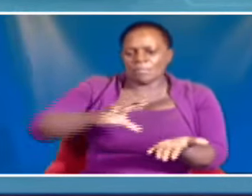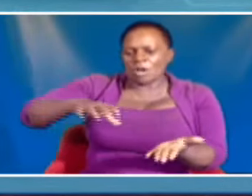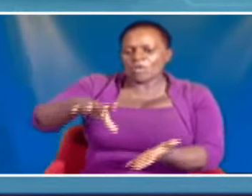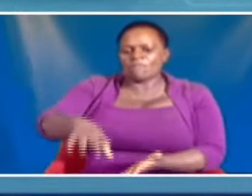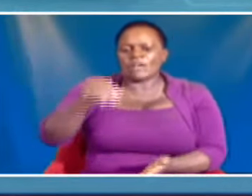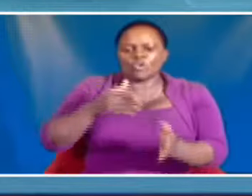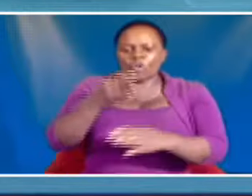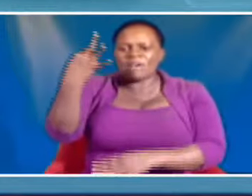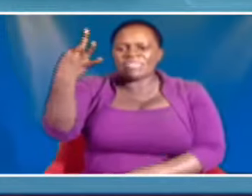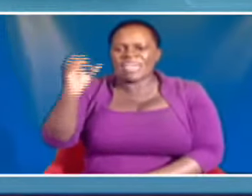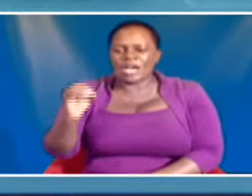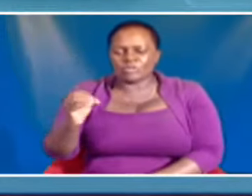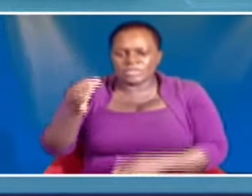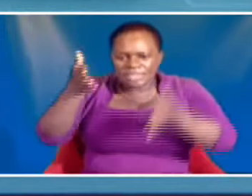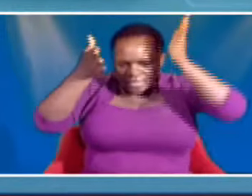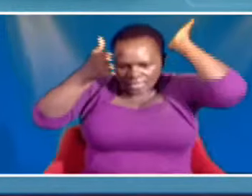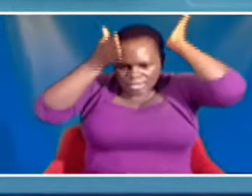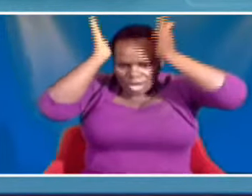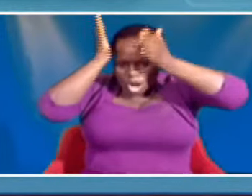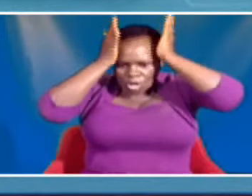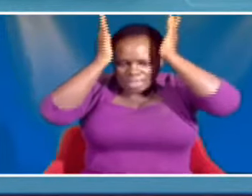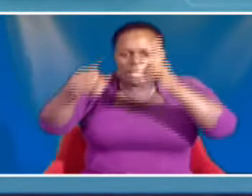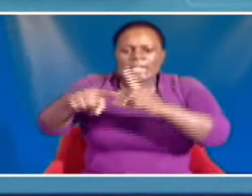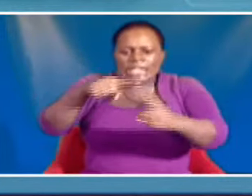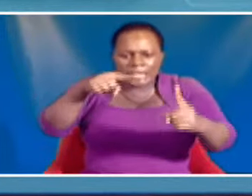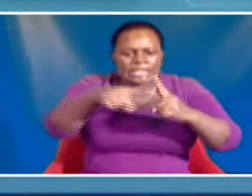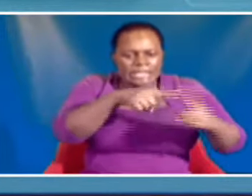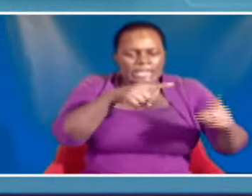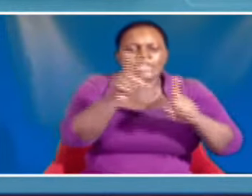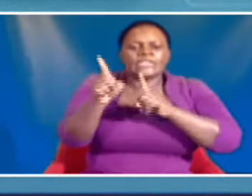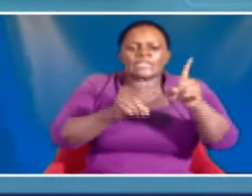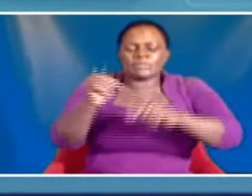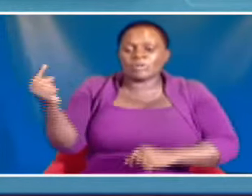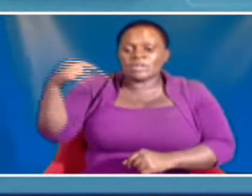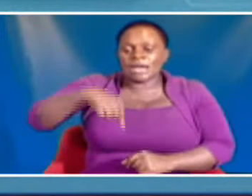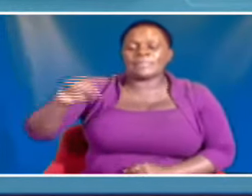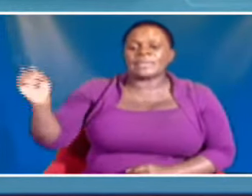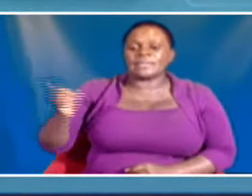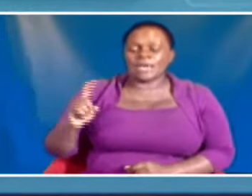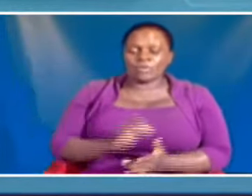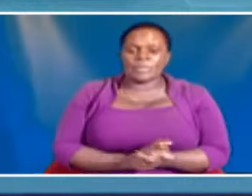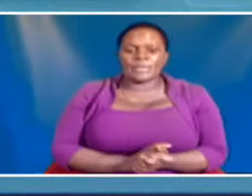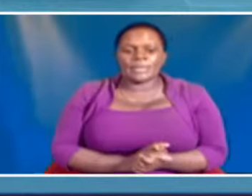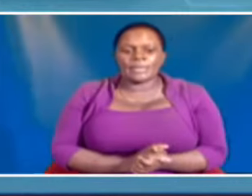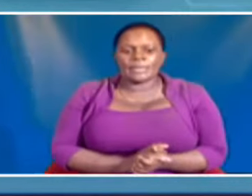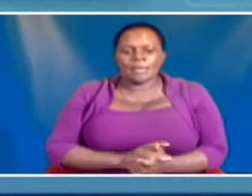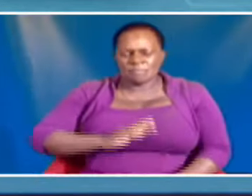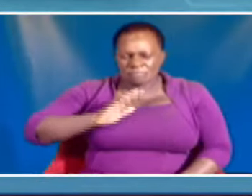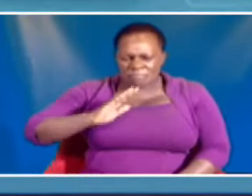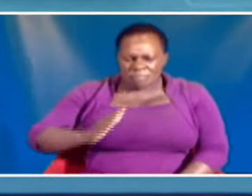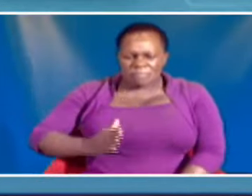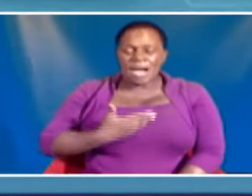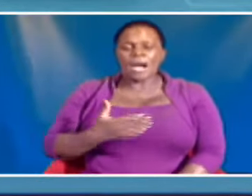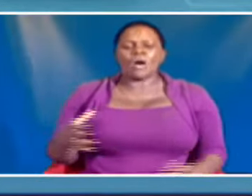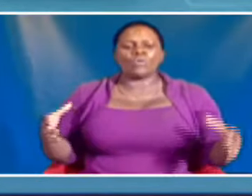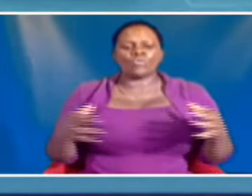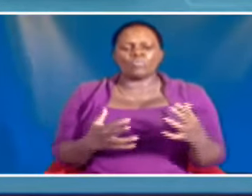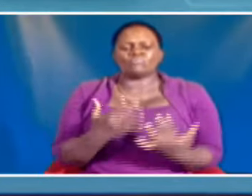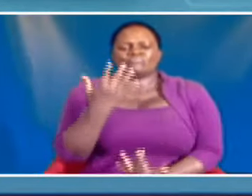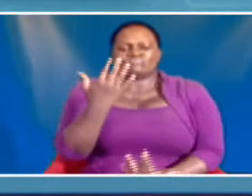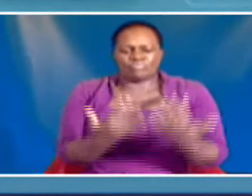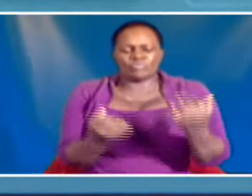found over 30 carcasses of donkey that was due to be transported to Nairobi. Infuriated residents of Kiminji torched